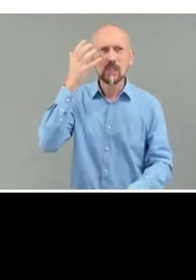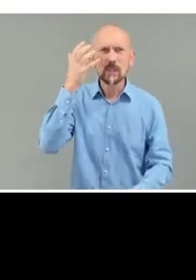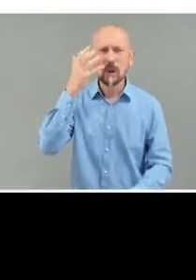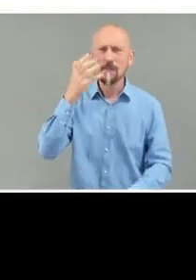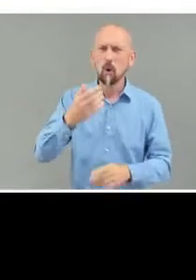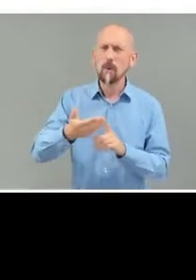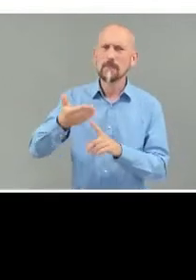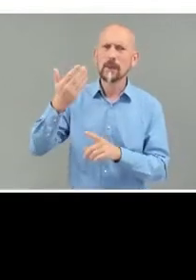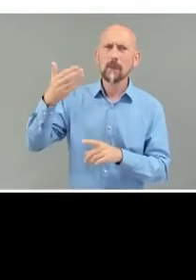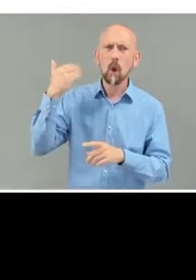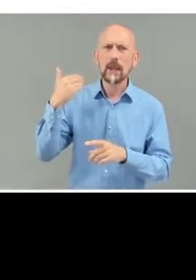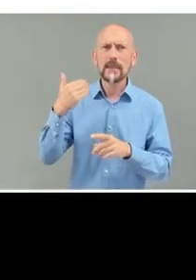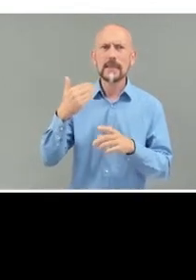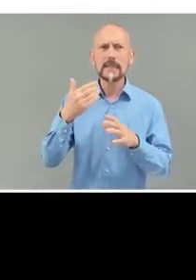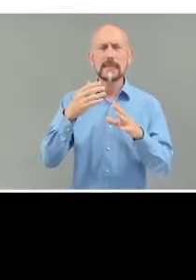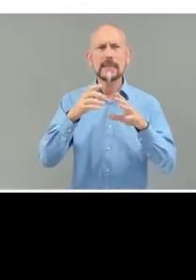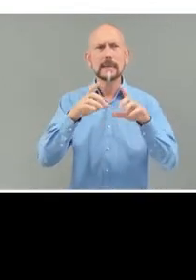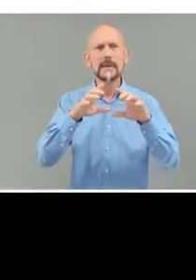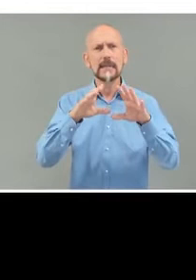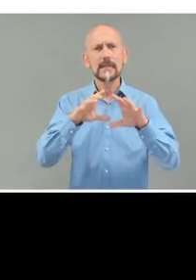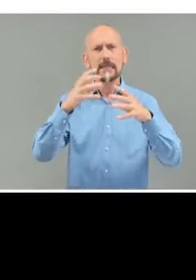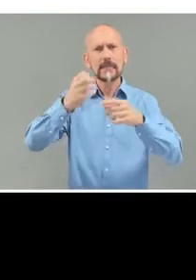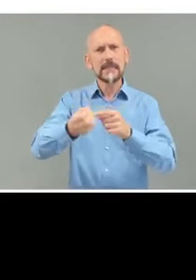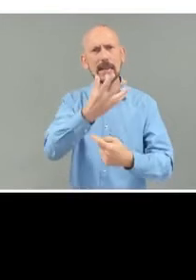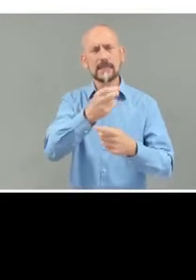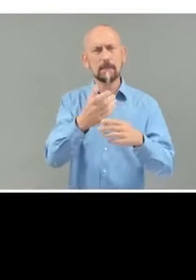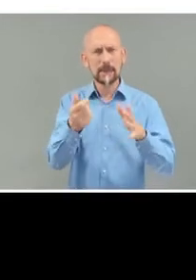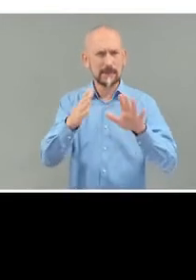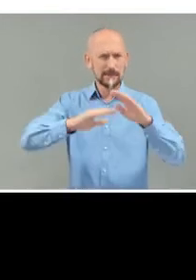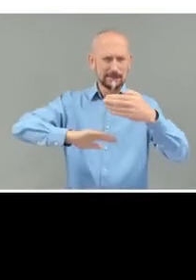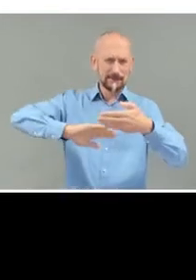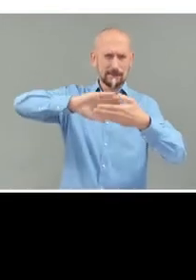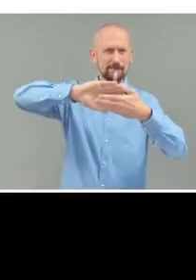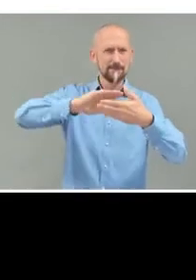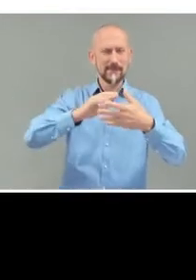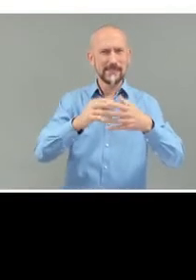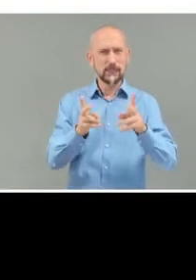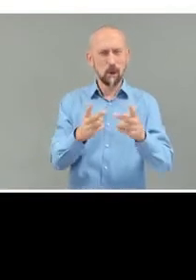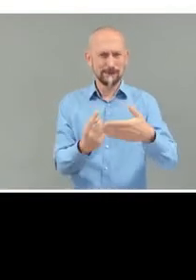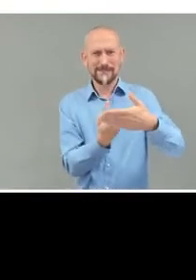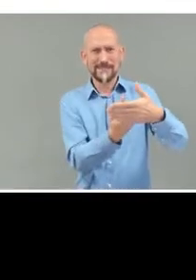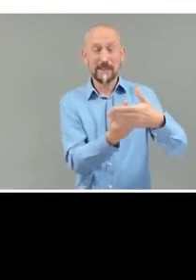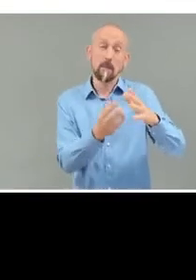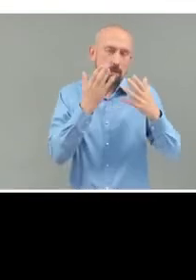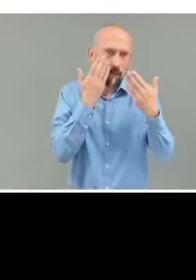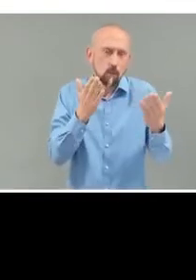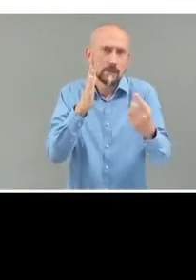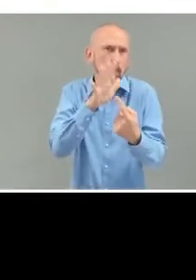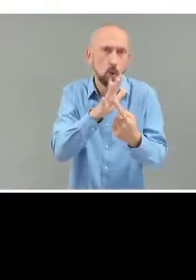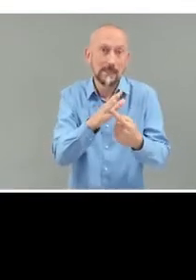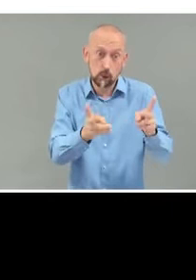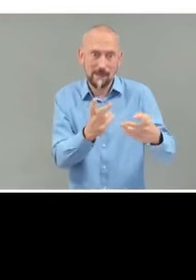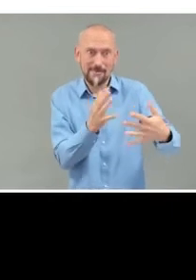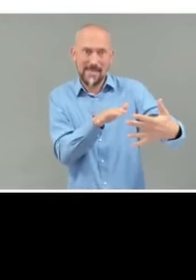slides were masked by the interpreters, but of course it's very important they're there in the view of inclusivity, and we managed to write that.